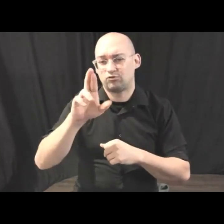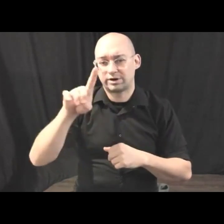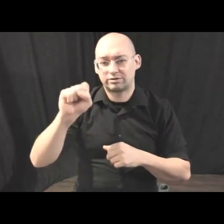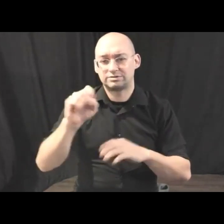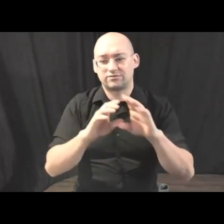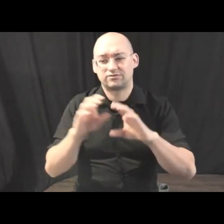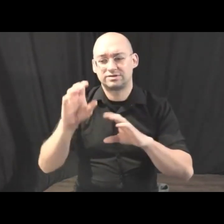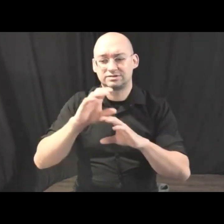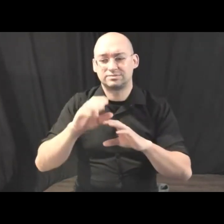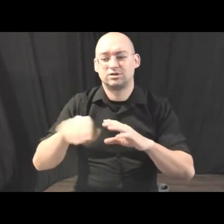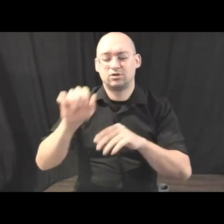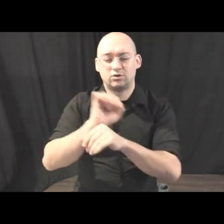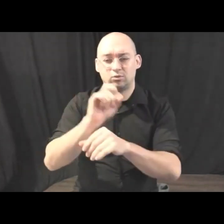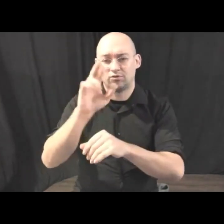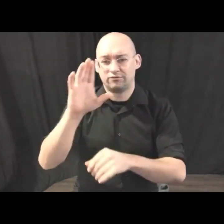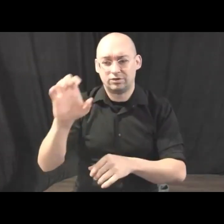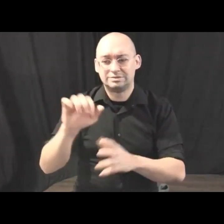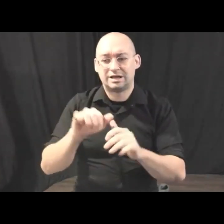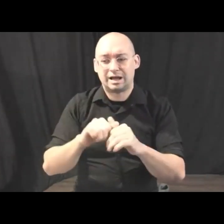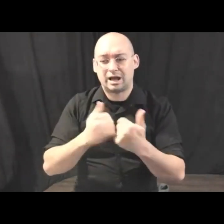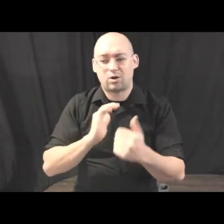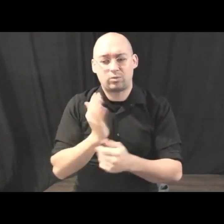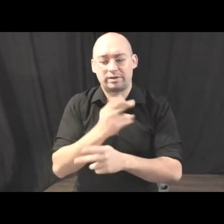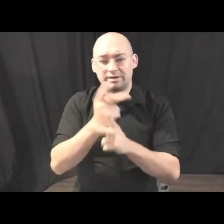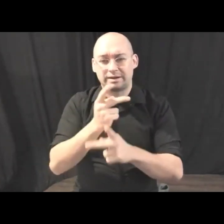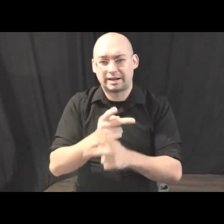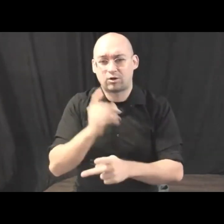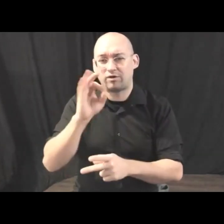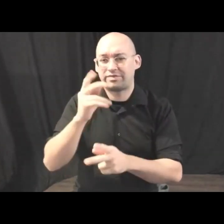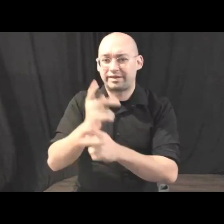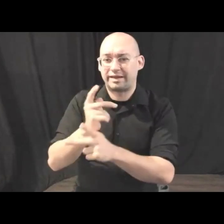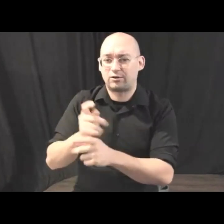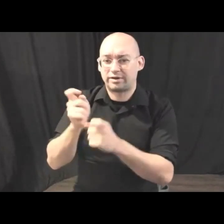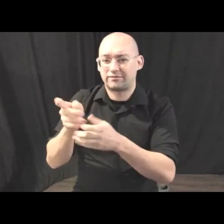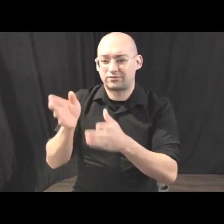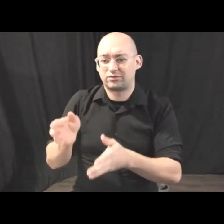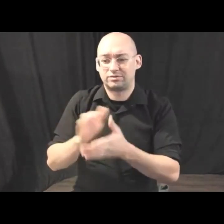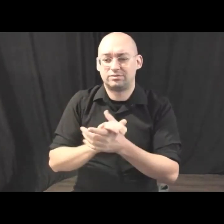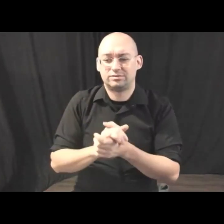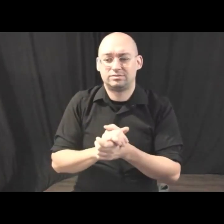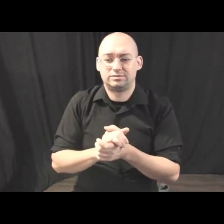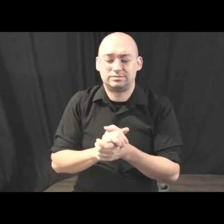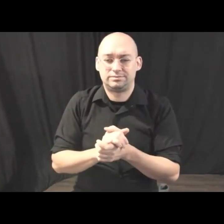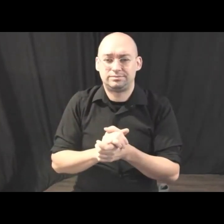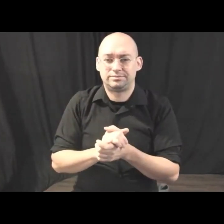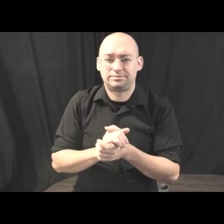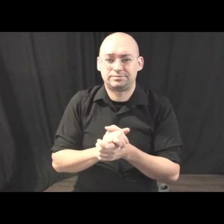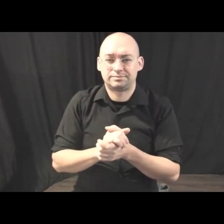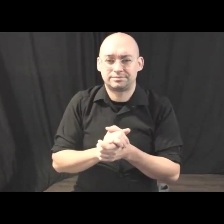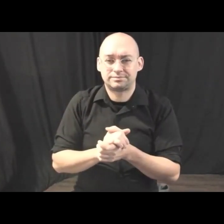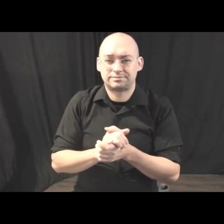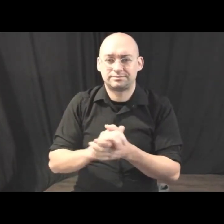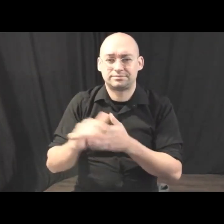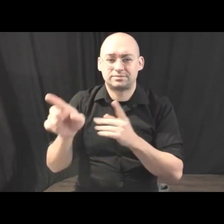The workforce. How are we caring for the caregivers? Again, that's not lost on me in these times, as Director